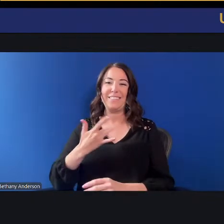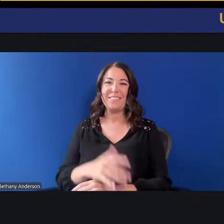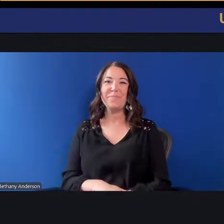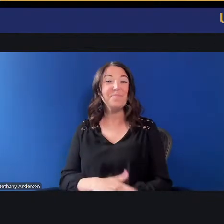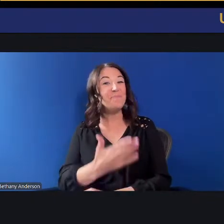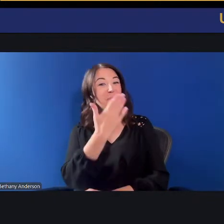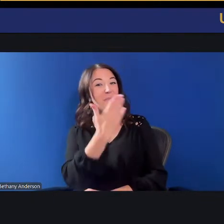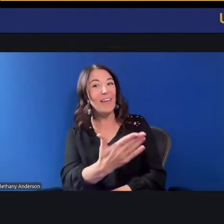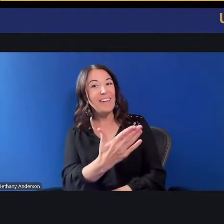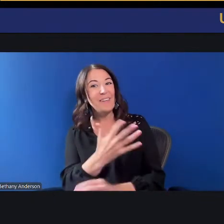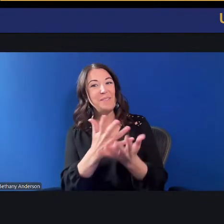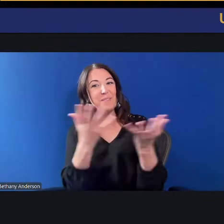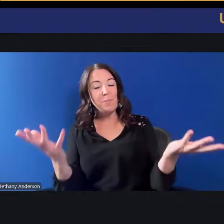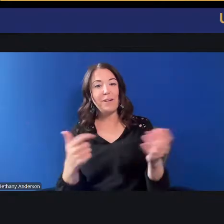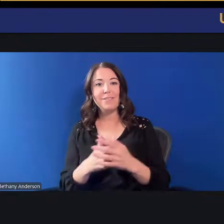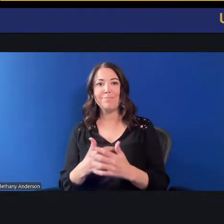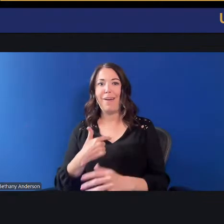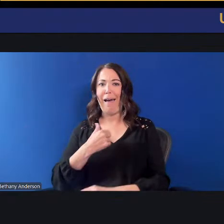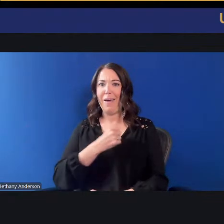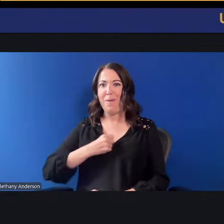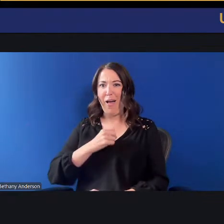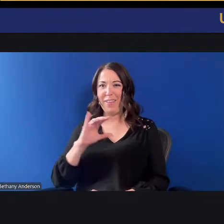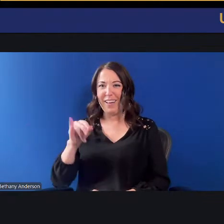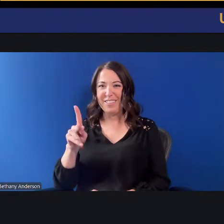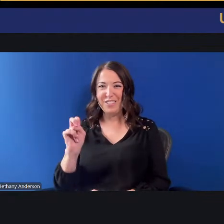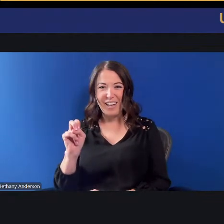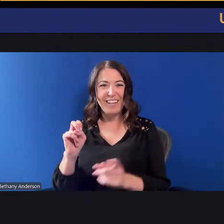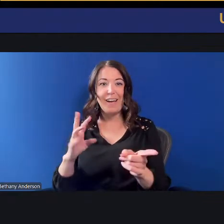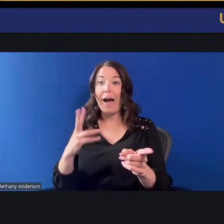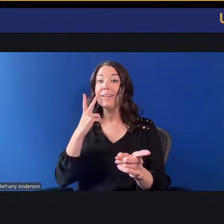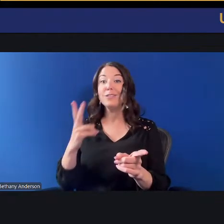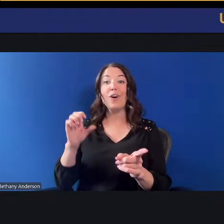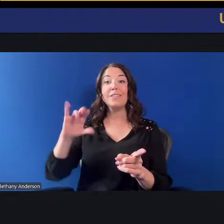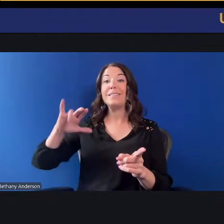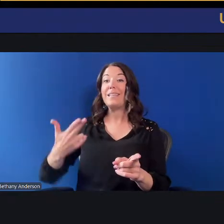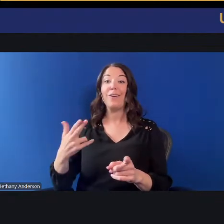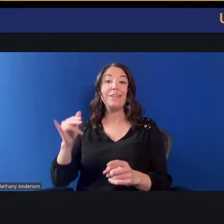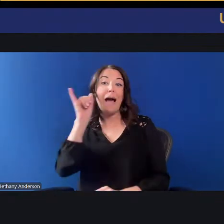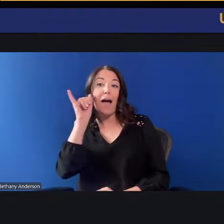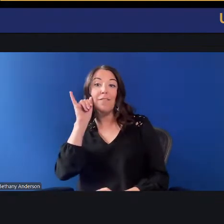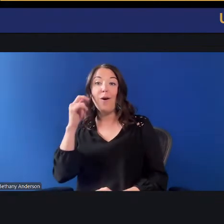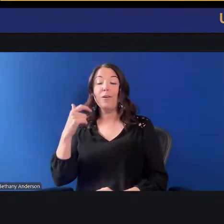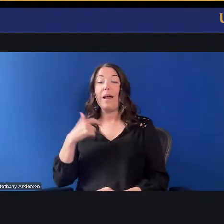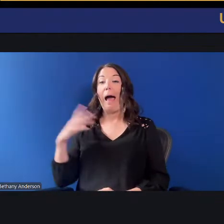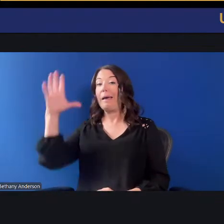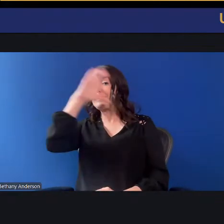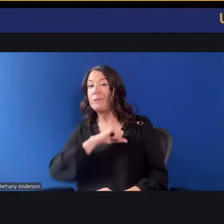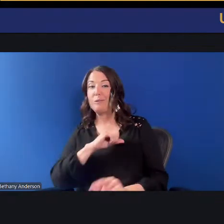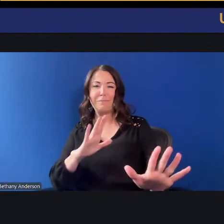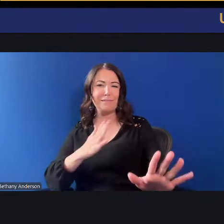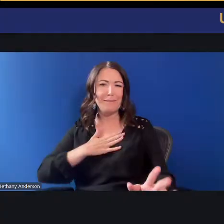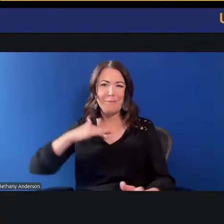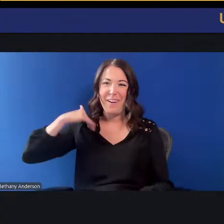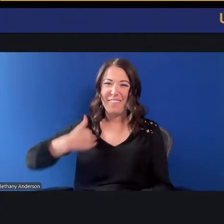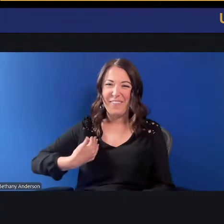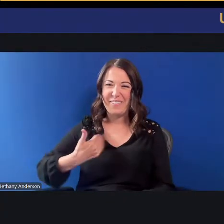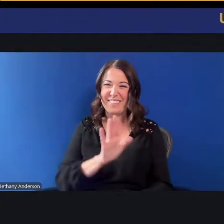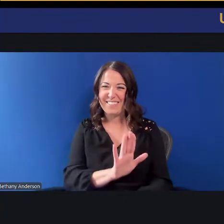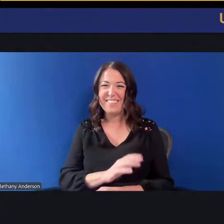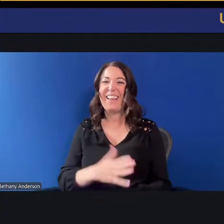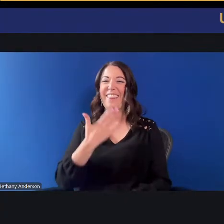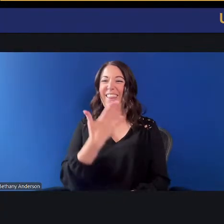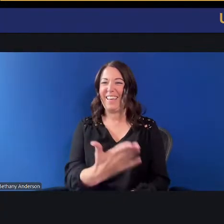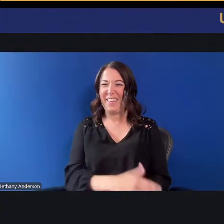Thank you so much. I apologize, Jake. I saw Sarah's iPhone and I should not have assumed. My fault. Thank